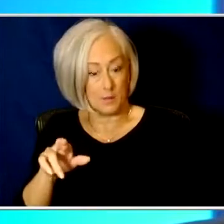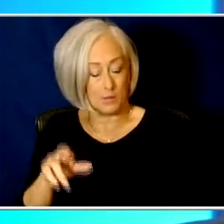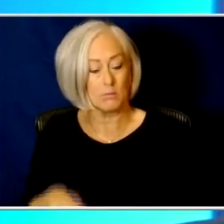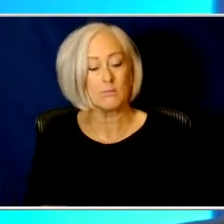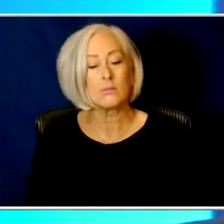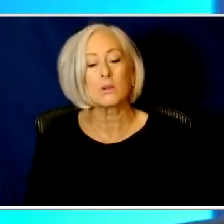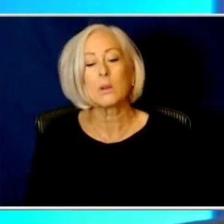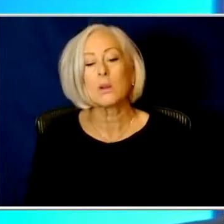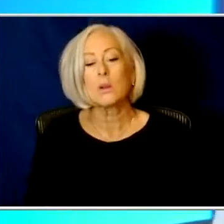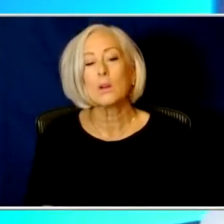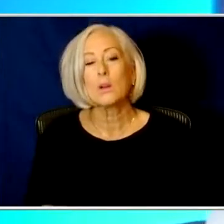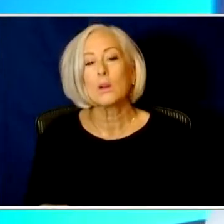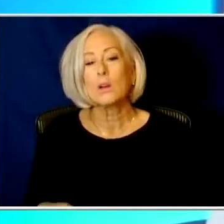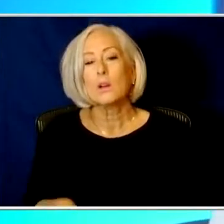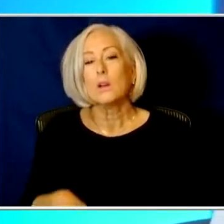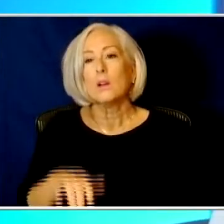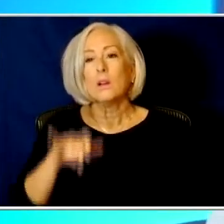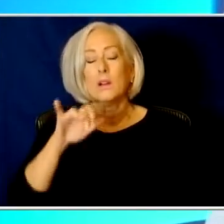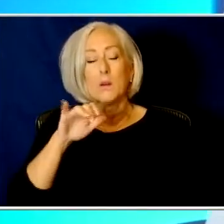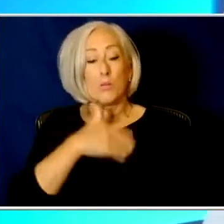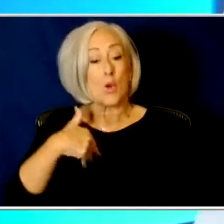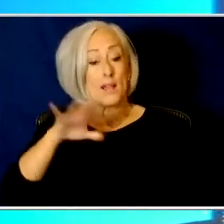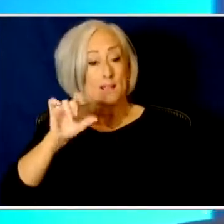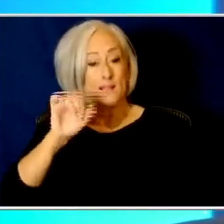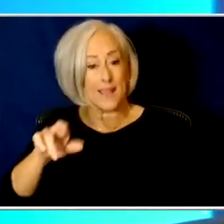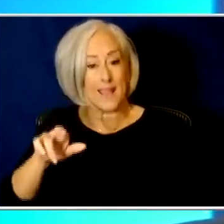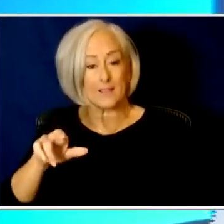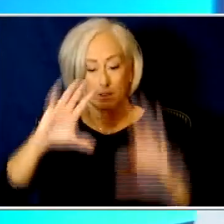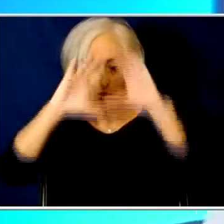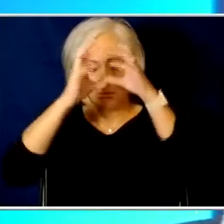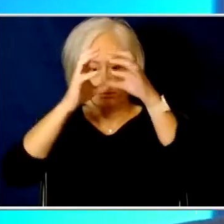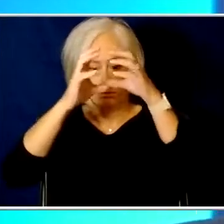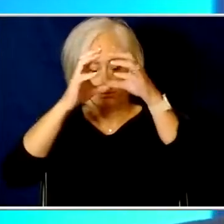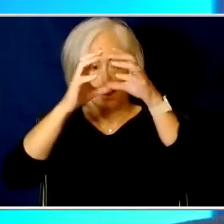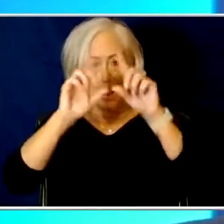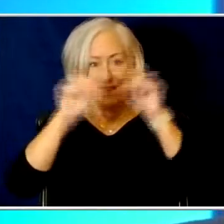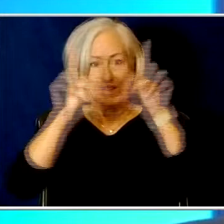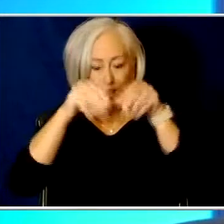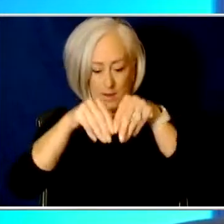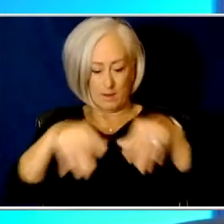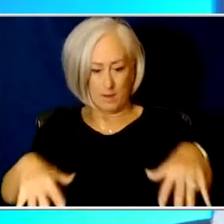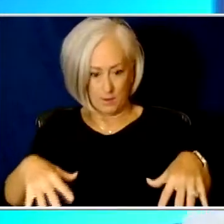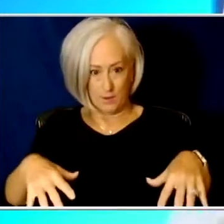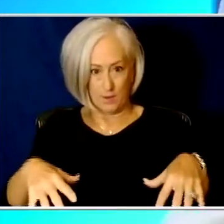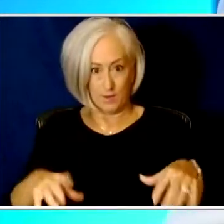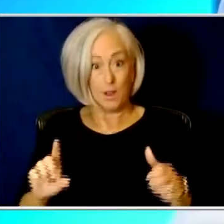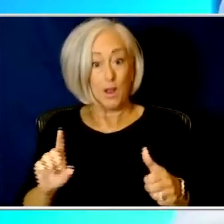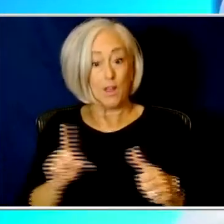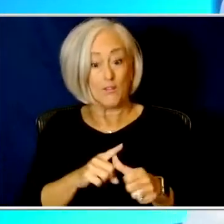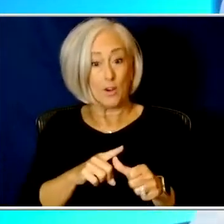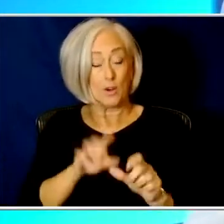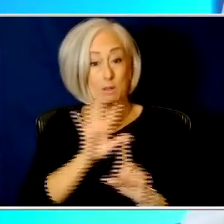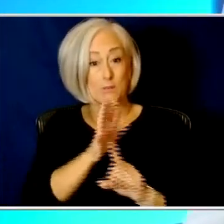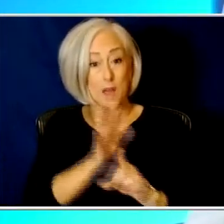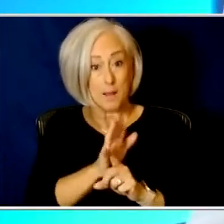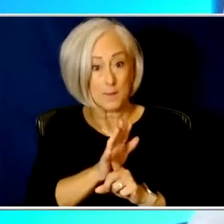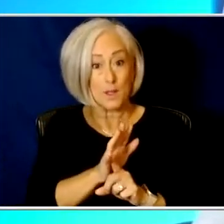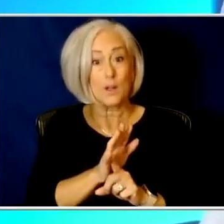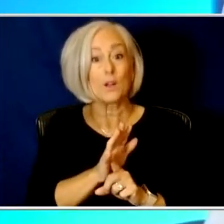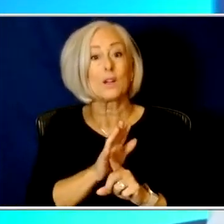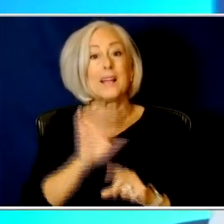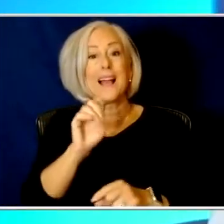disease of subtypes. And so the most common breast cancer is the ER positive or estrogen dependent breast cancer. Triple negative